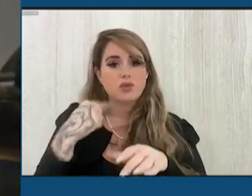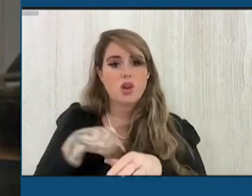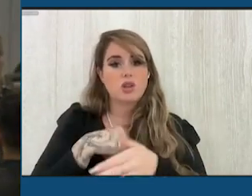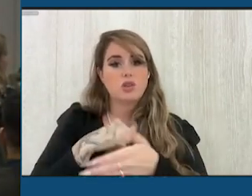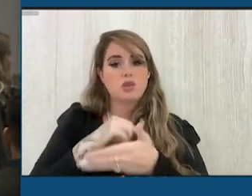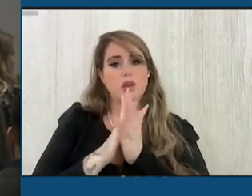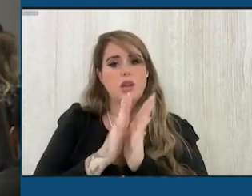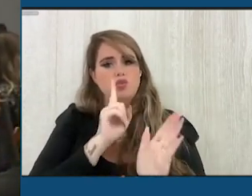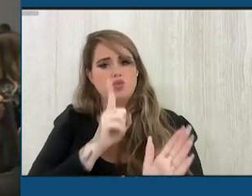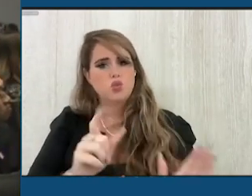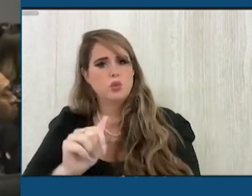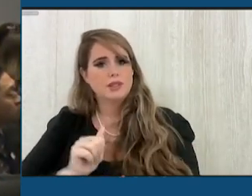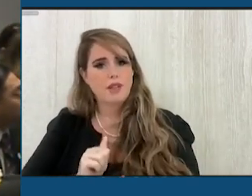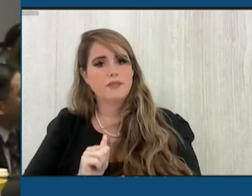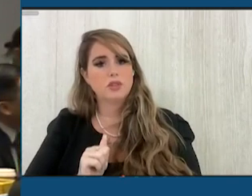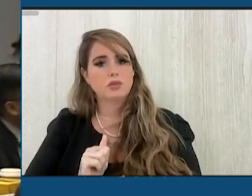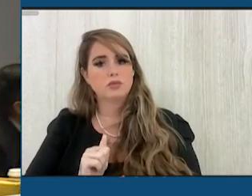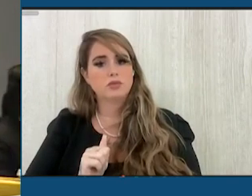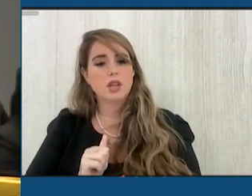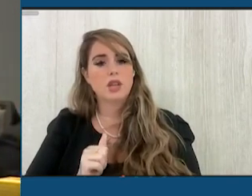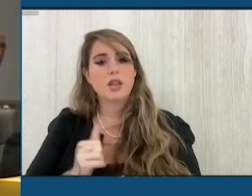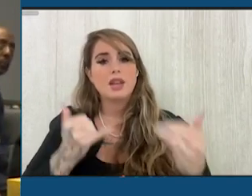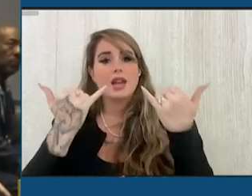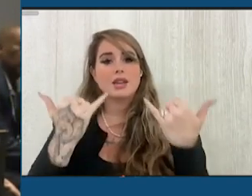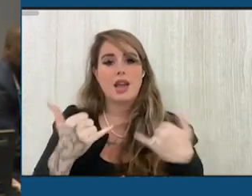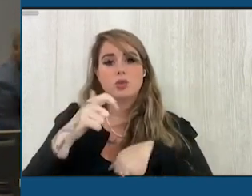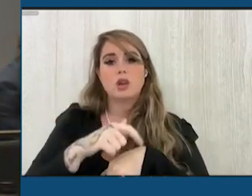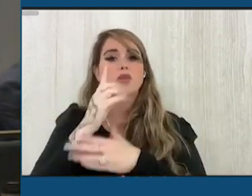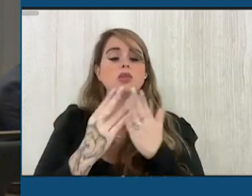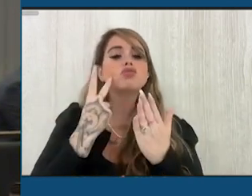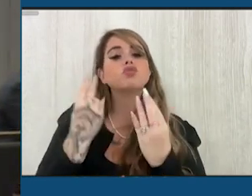feeling selves. So now's the time for some reflection, everyone.